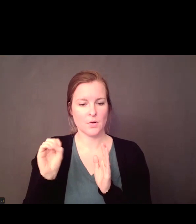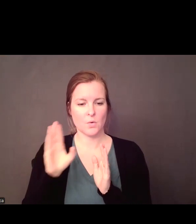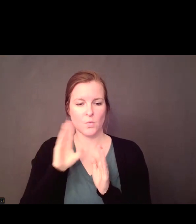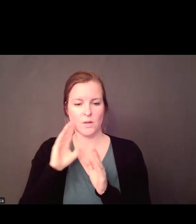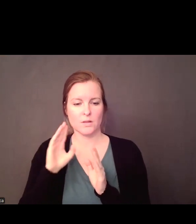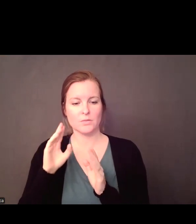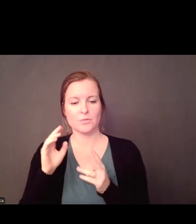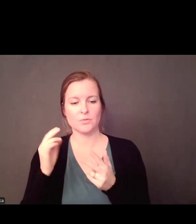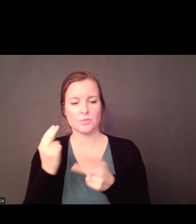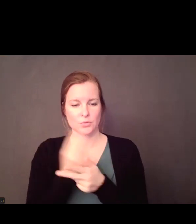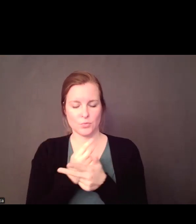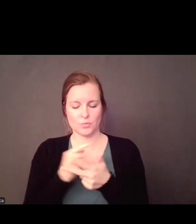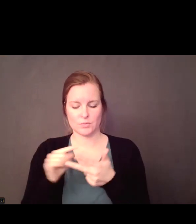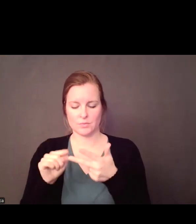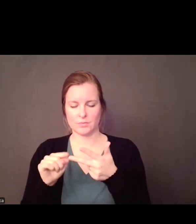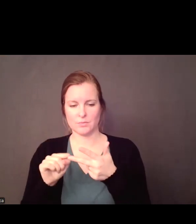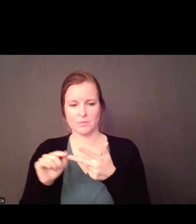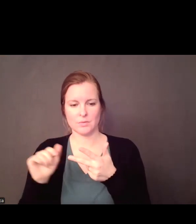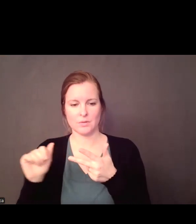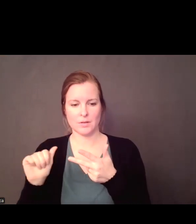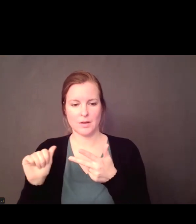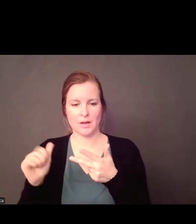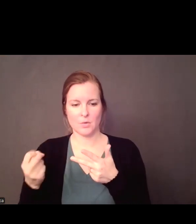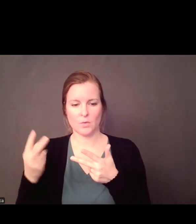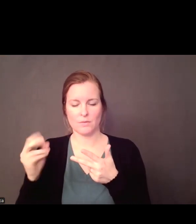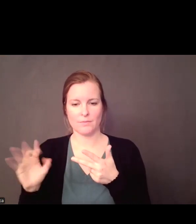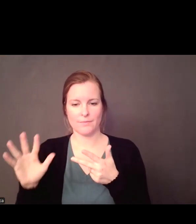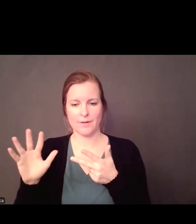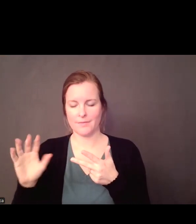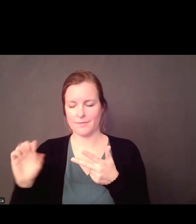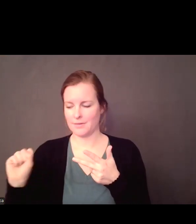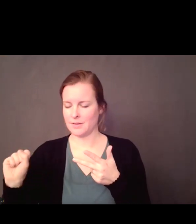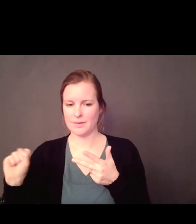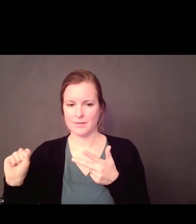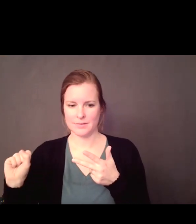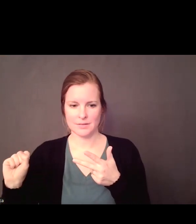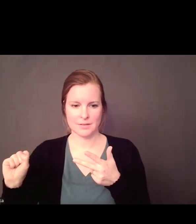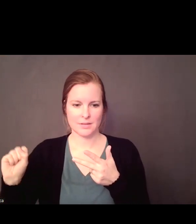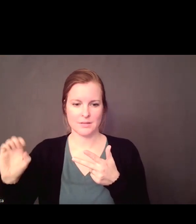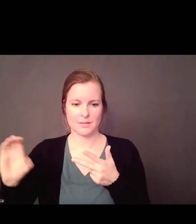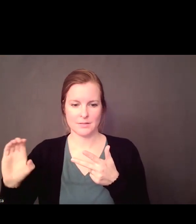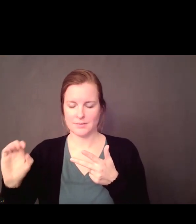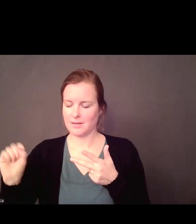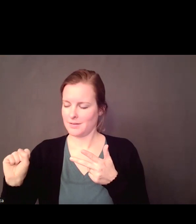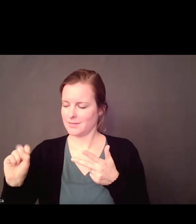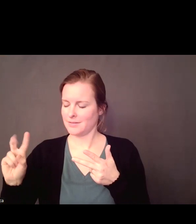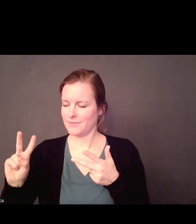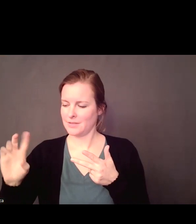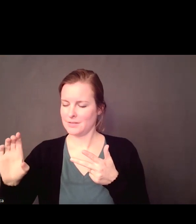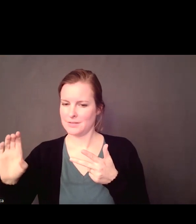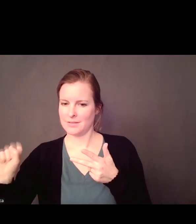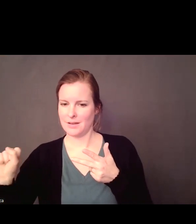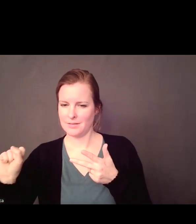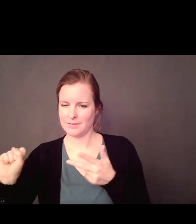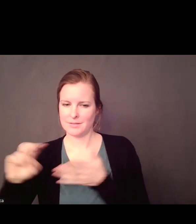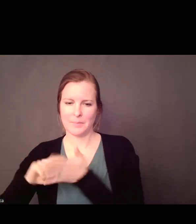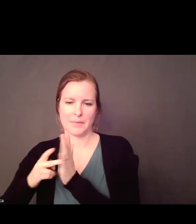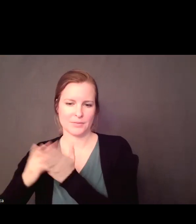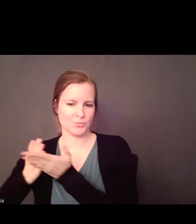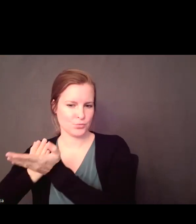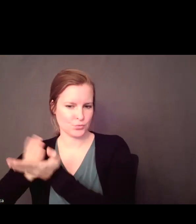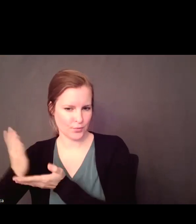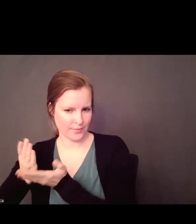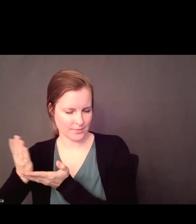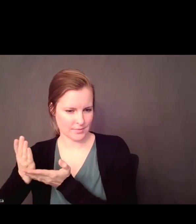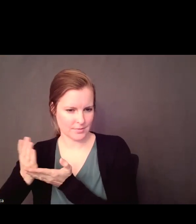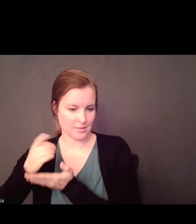A1205 SVCS, that stands for services. So after the plan has been written,